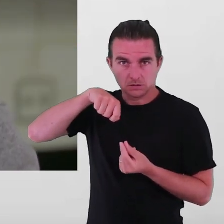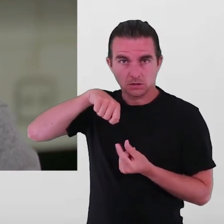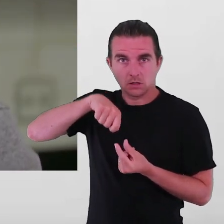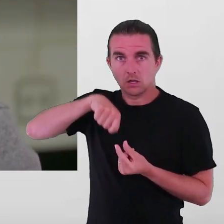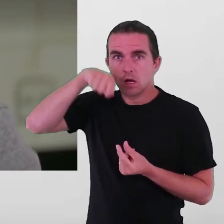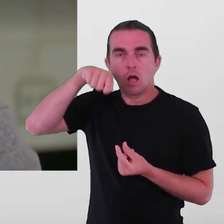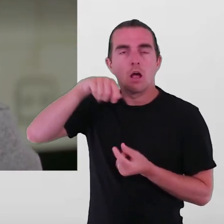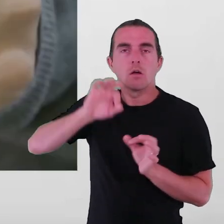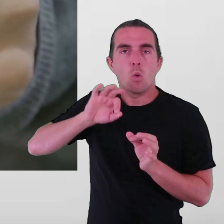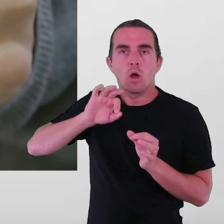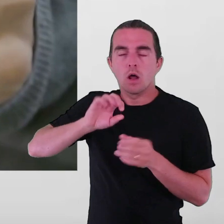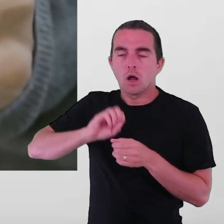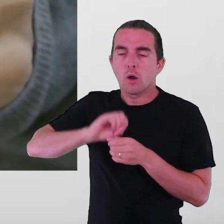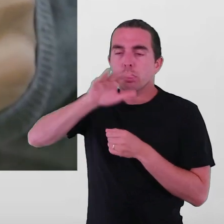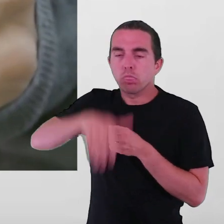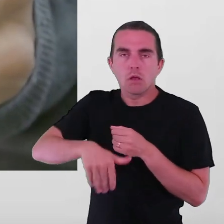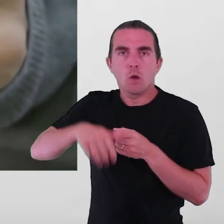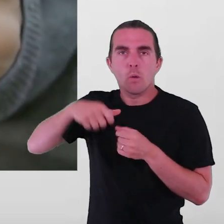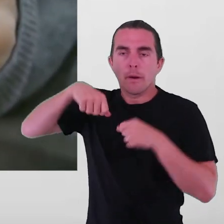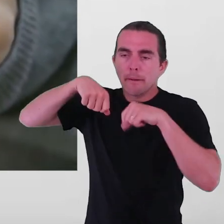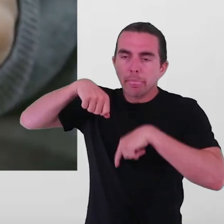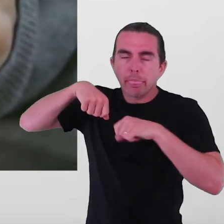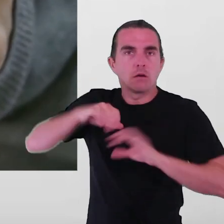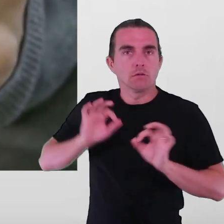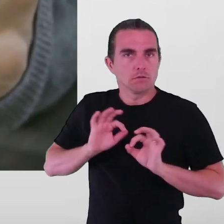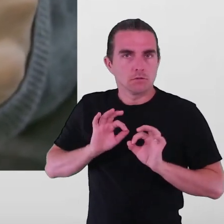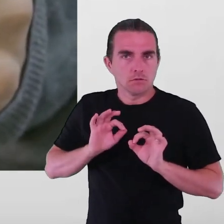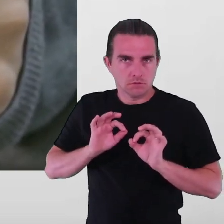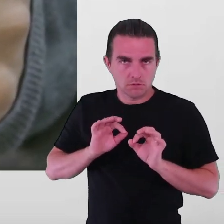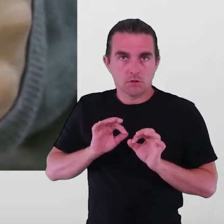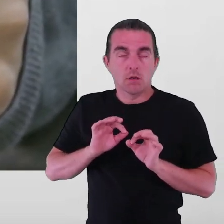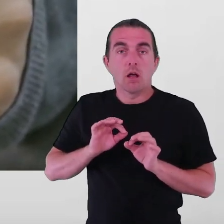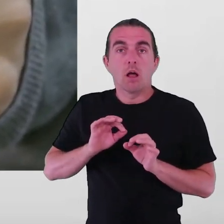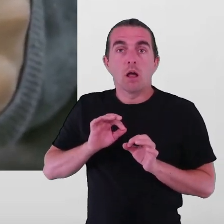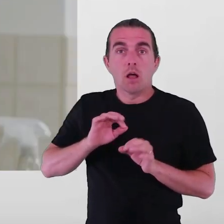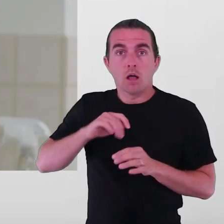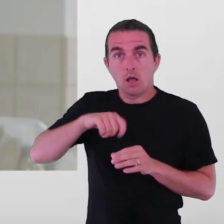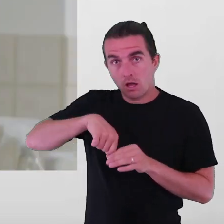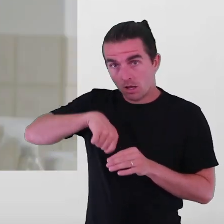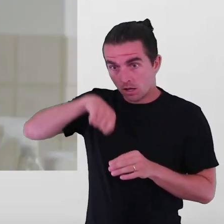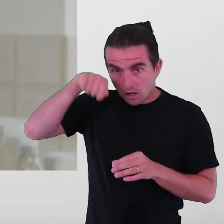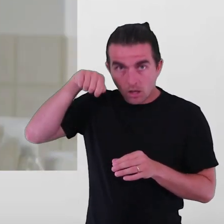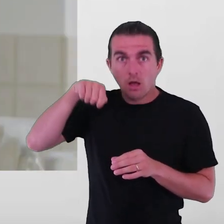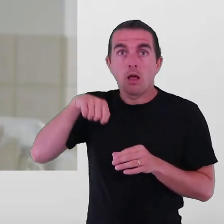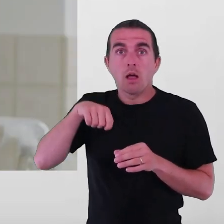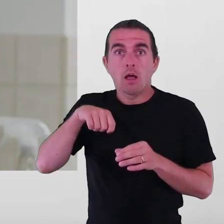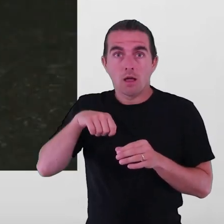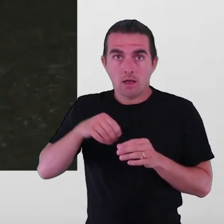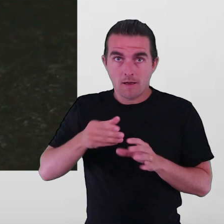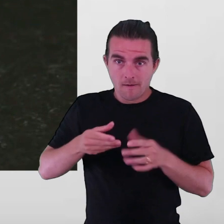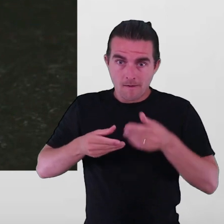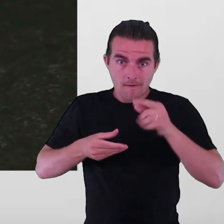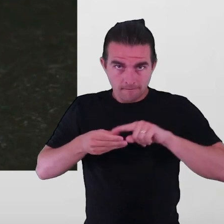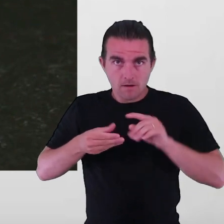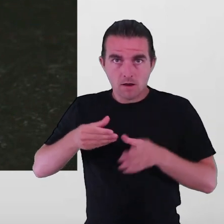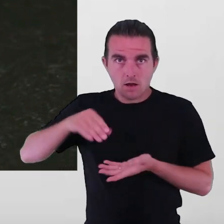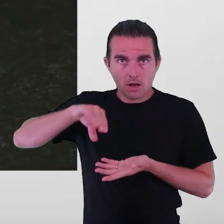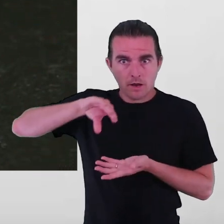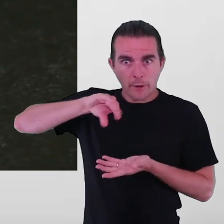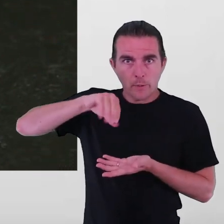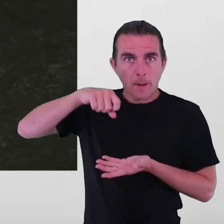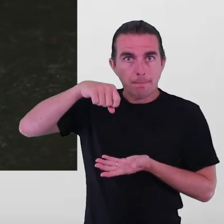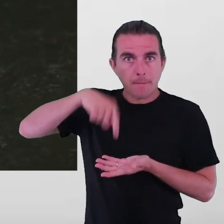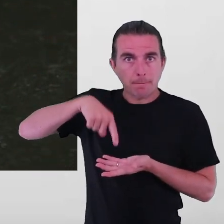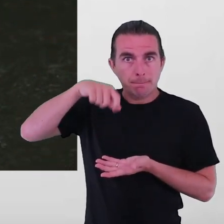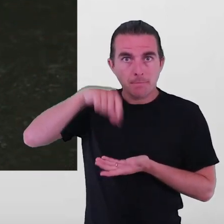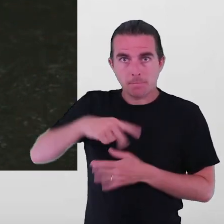nozzle cap tightly onto the extraction tube to avoid any leaks. Gently squeeze the extraction tube to place 2